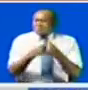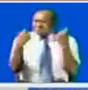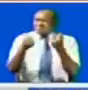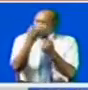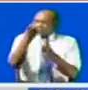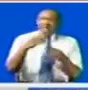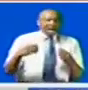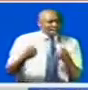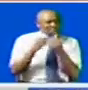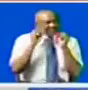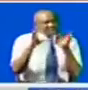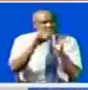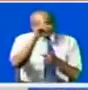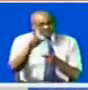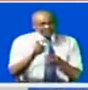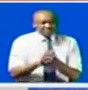on the ground.